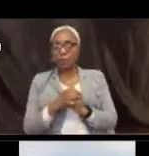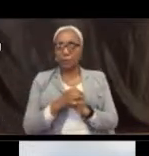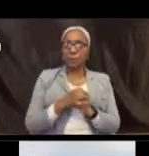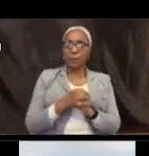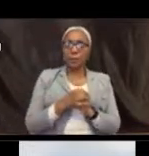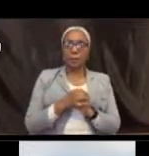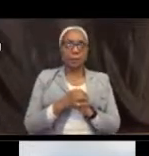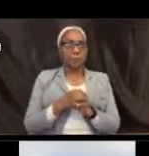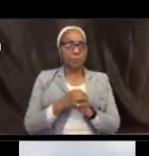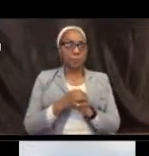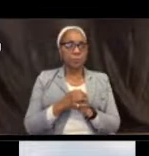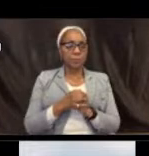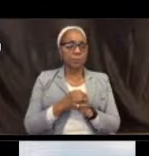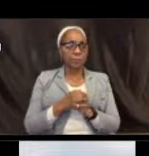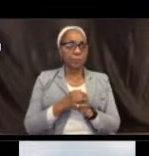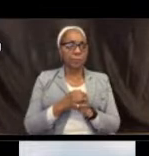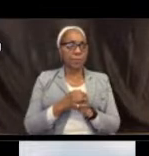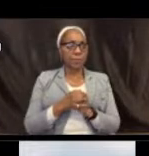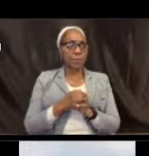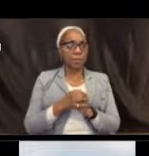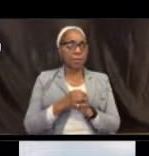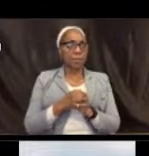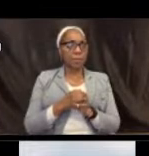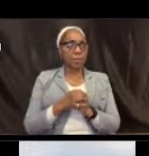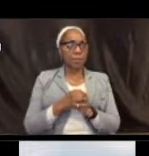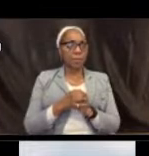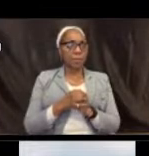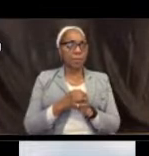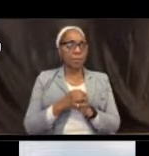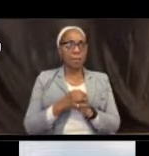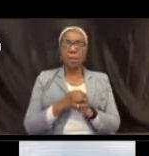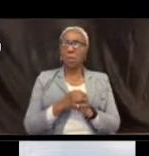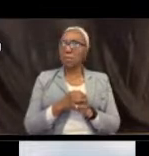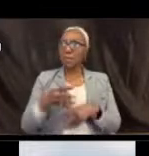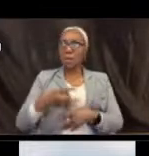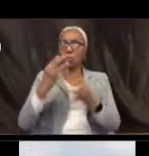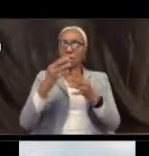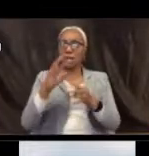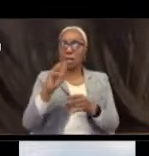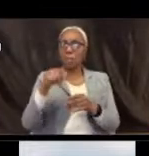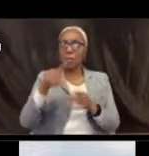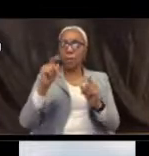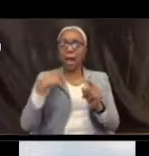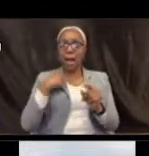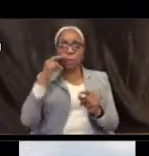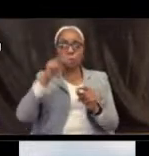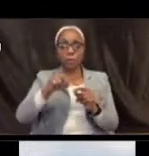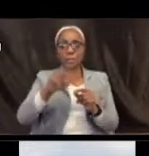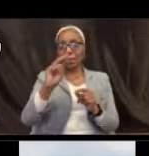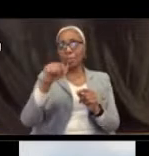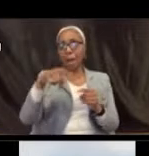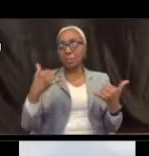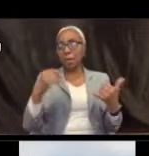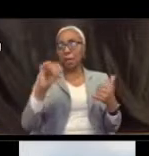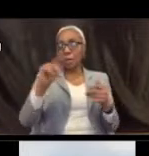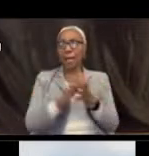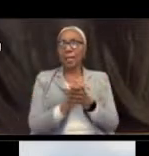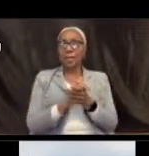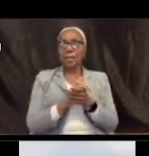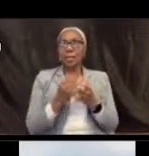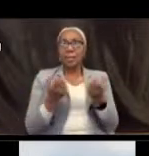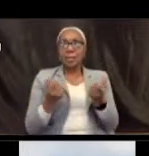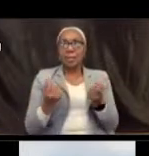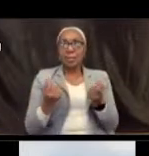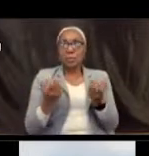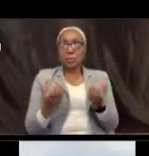Can you share that map, Brad? Pull up the map, please, the zoning map. Sorry, I'm looking at the map. And